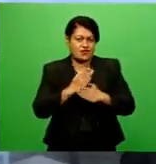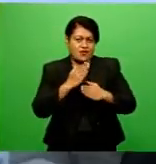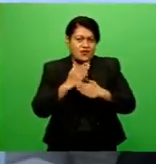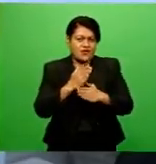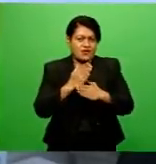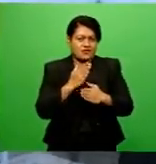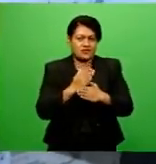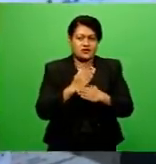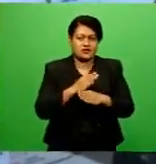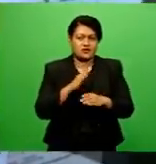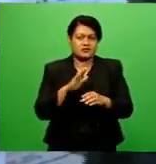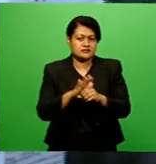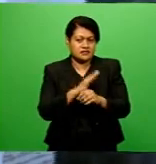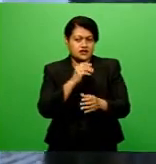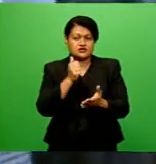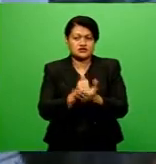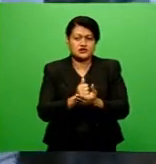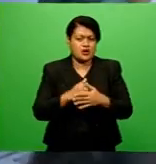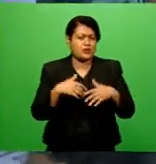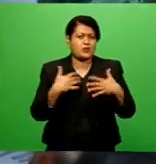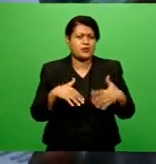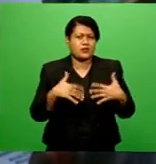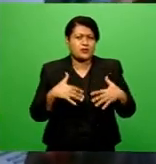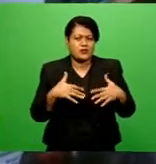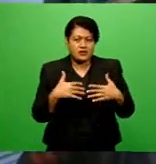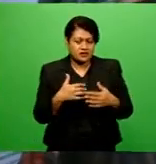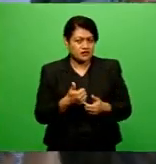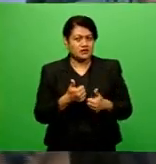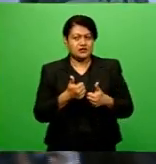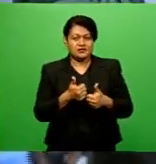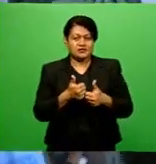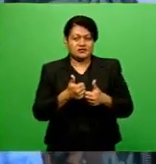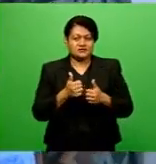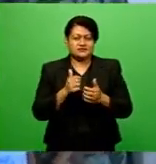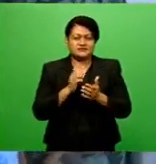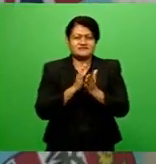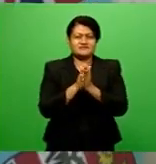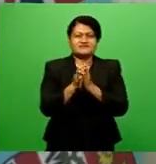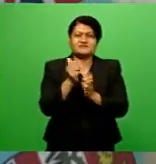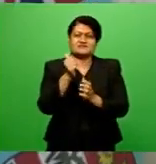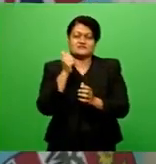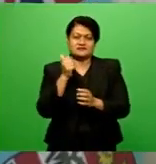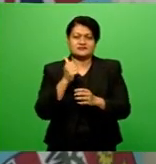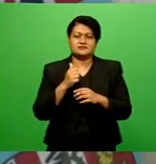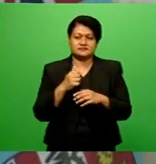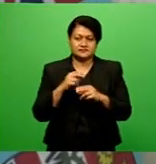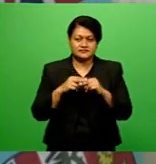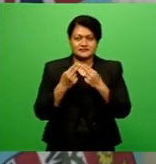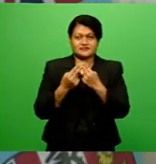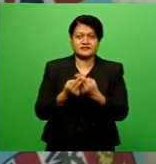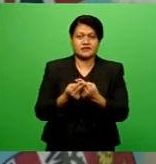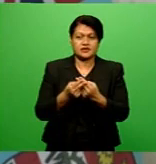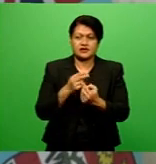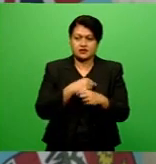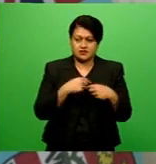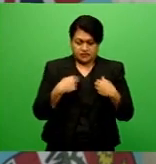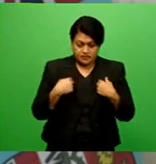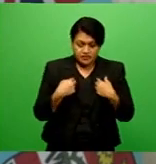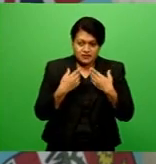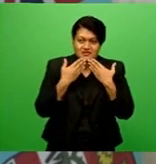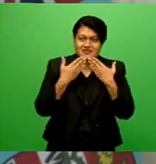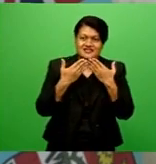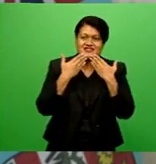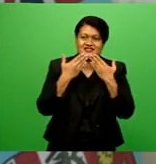those affected are able to return to some semblance of normalcy. More recently, we thank the many businesses and friends of